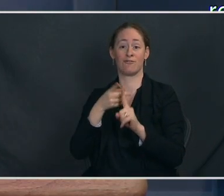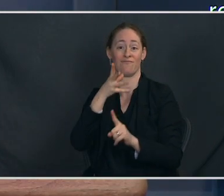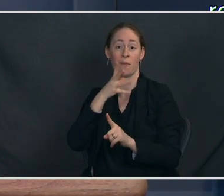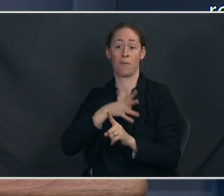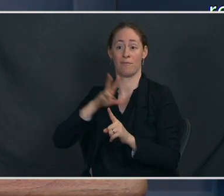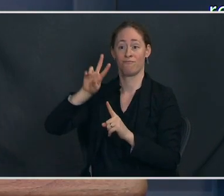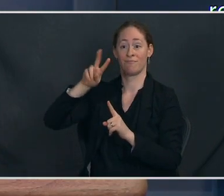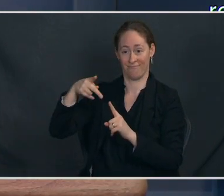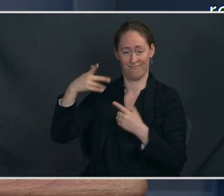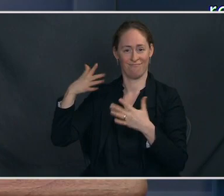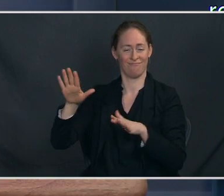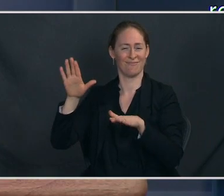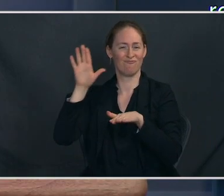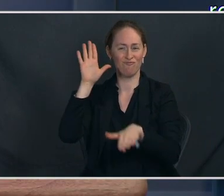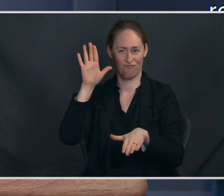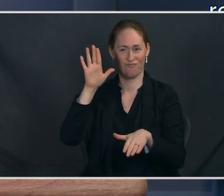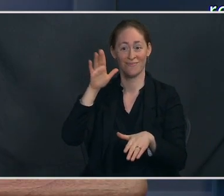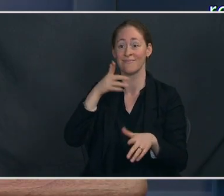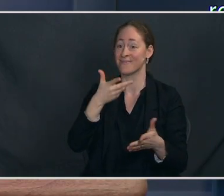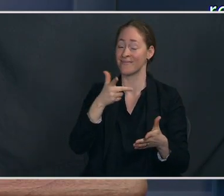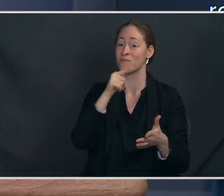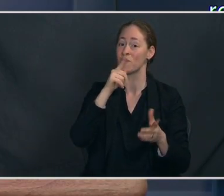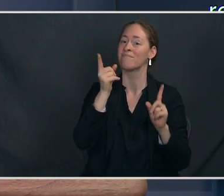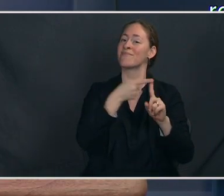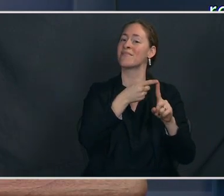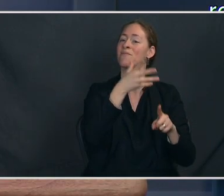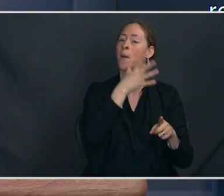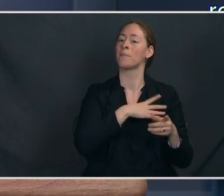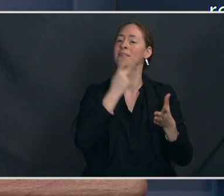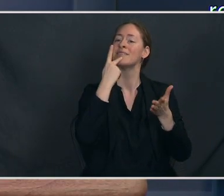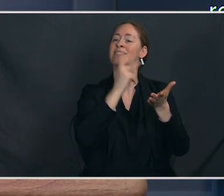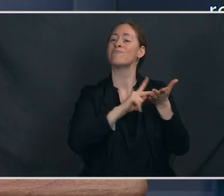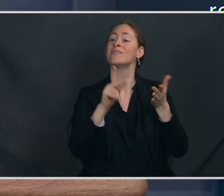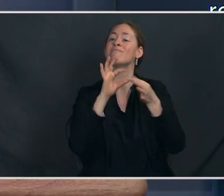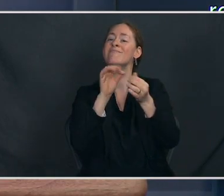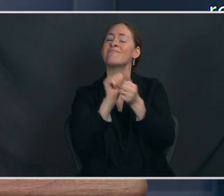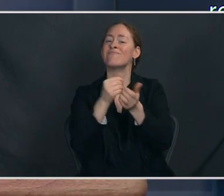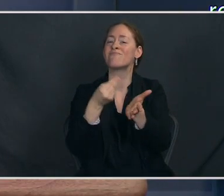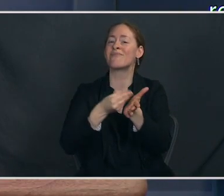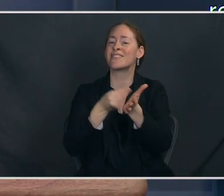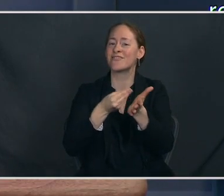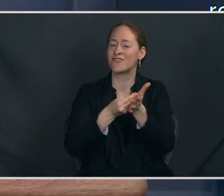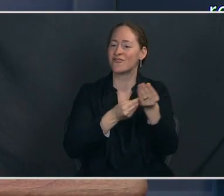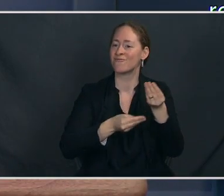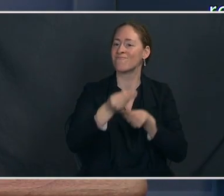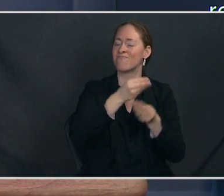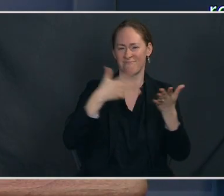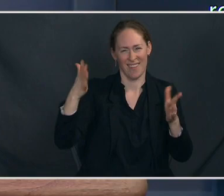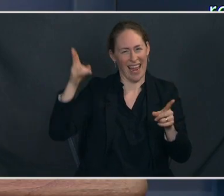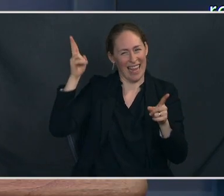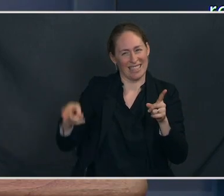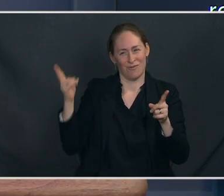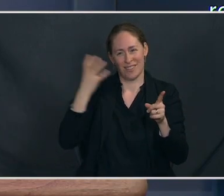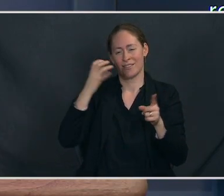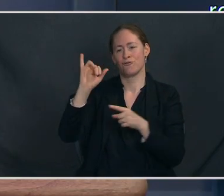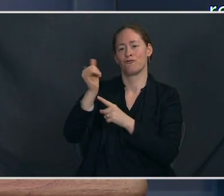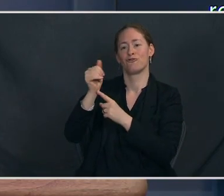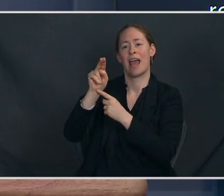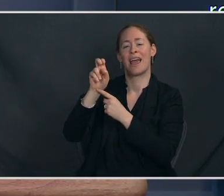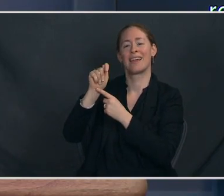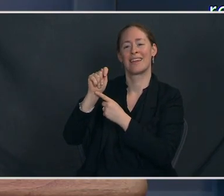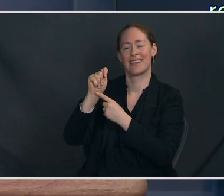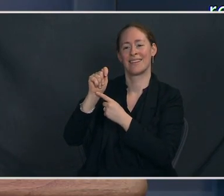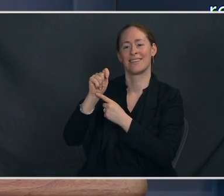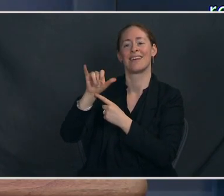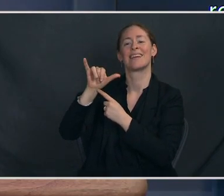first female secretary of the Treasury. What's that for history? Dr. Janet Yellen. Today, of course, is a pretty historic